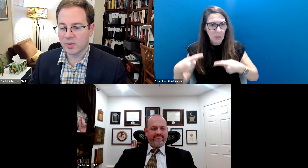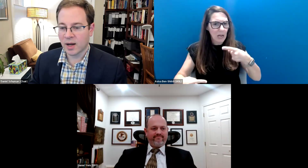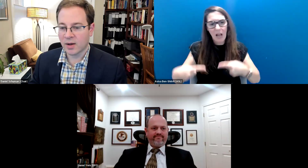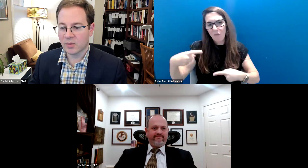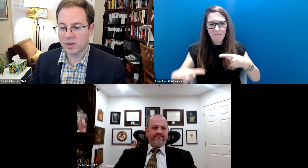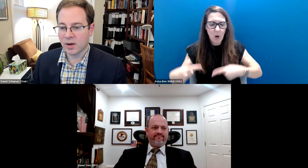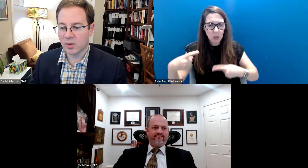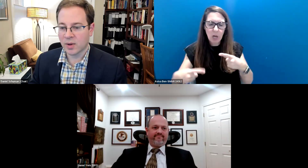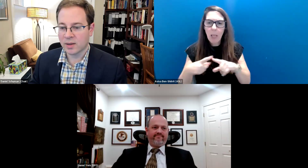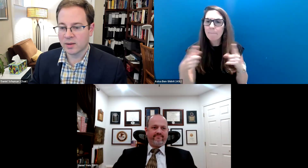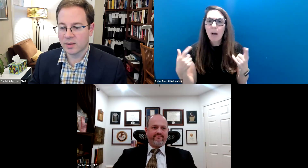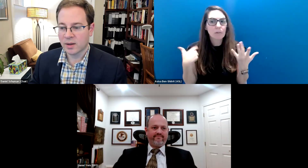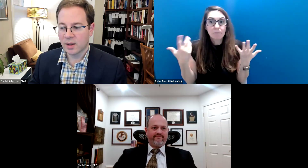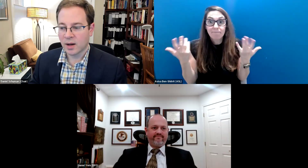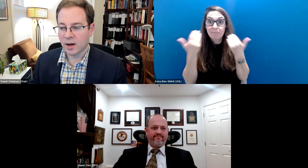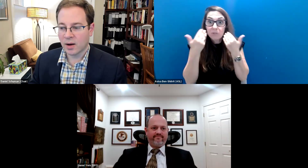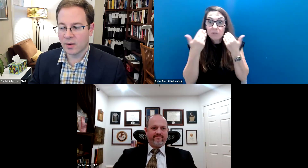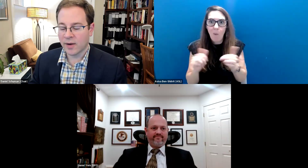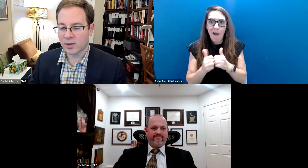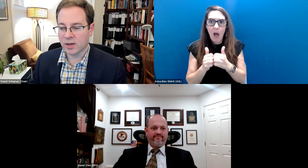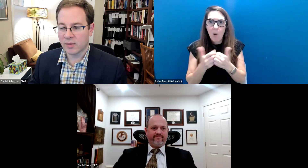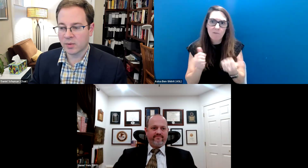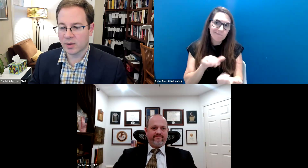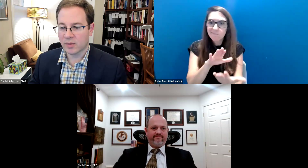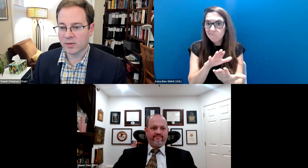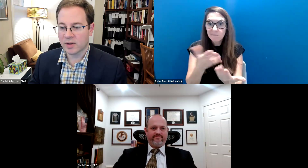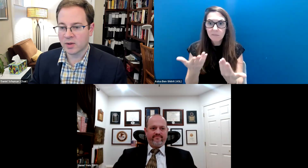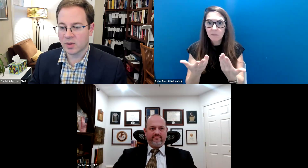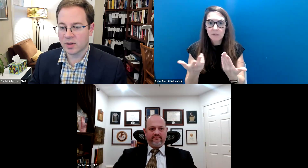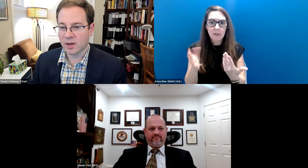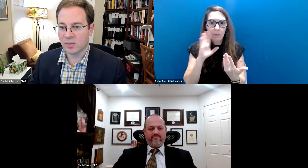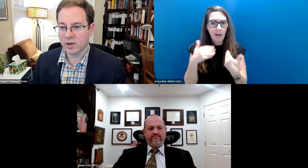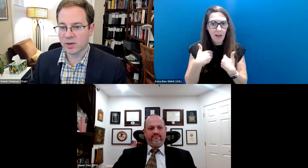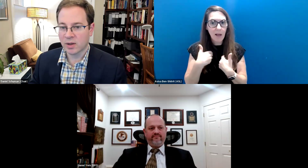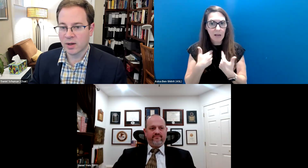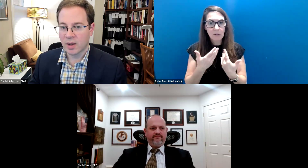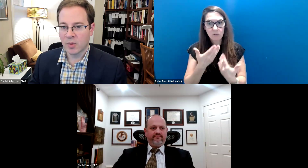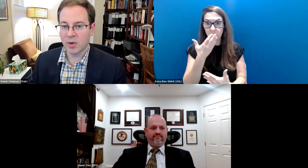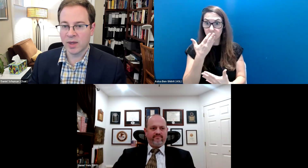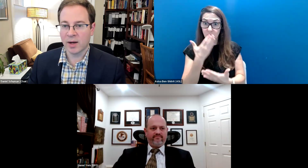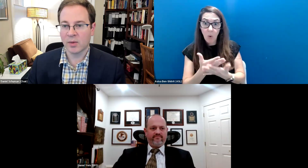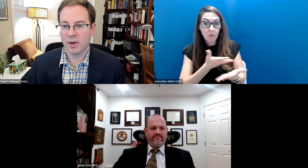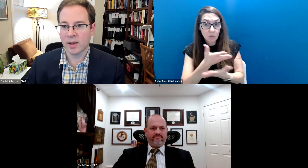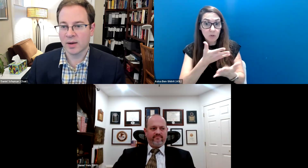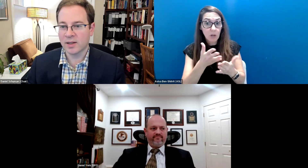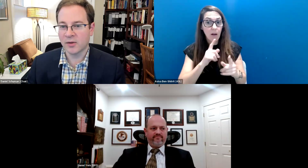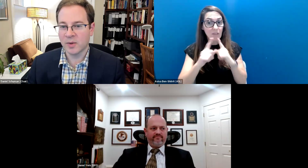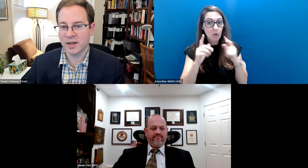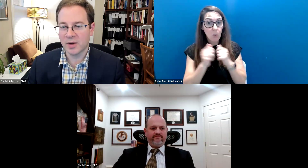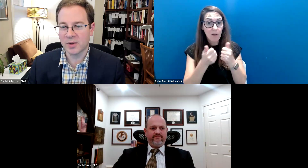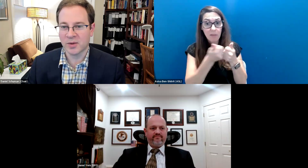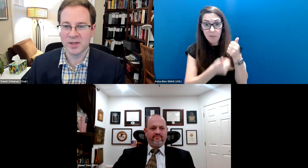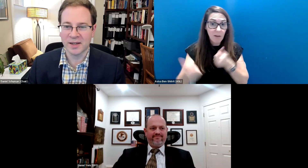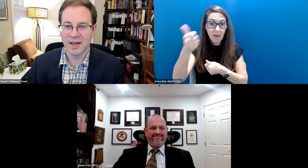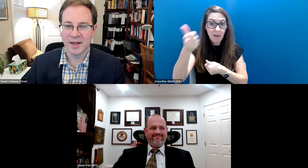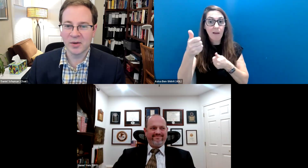but I don't see other ways of actually having a productive conversation with the executive branch. But with that, let's hear from the